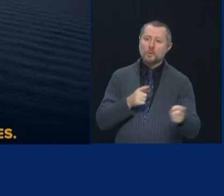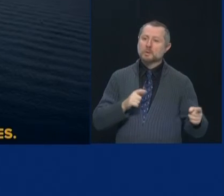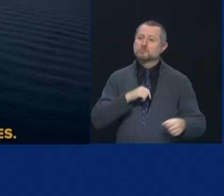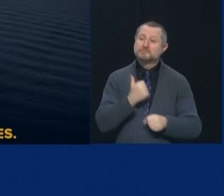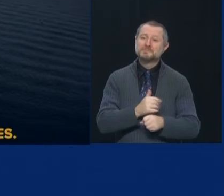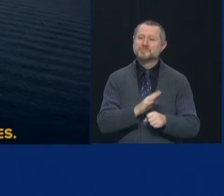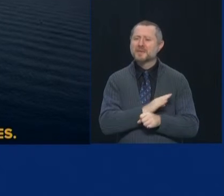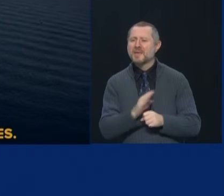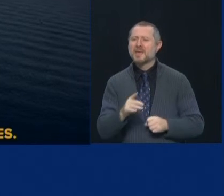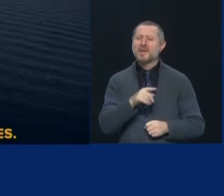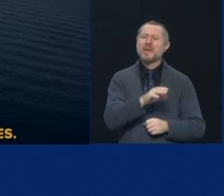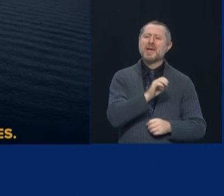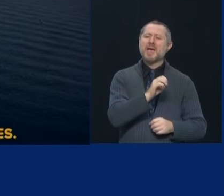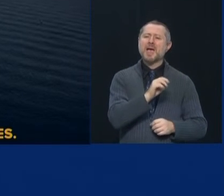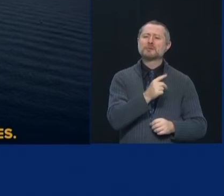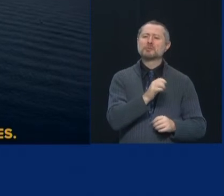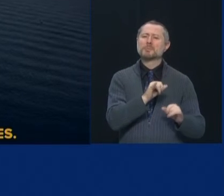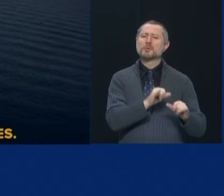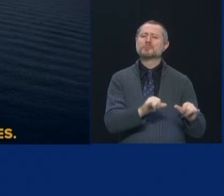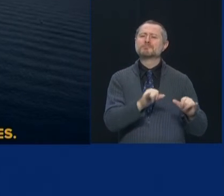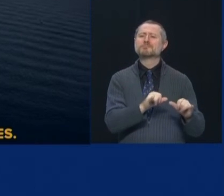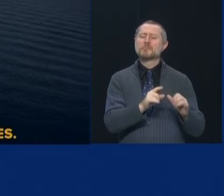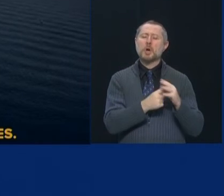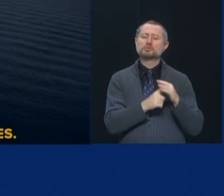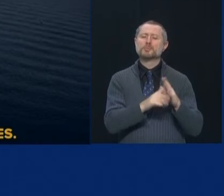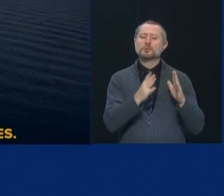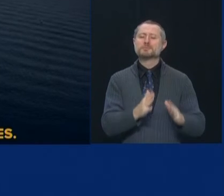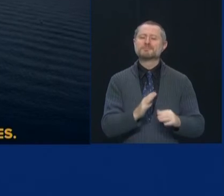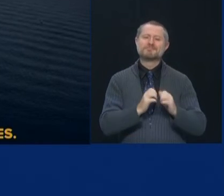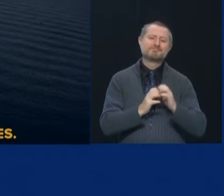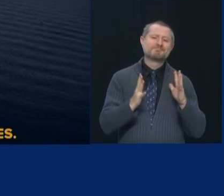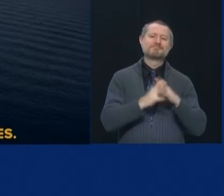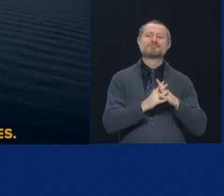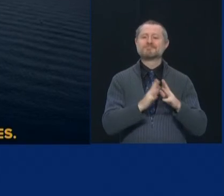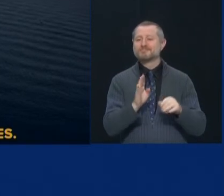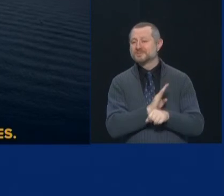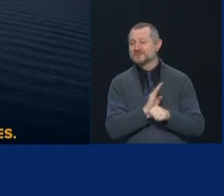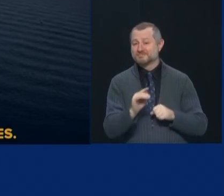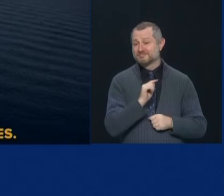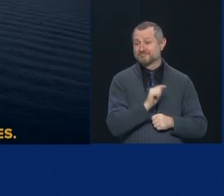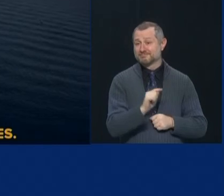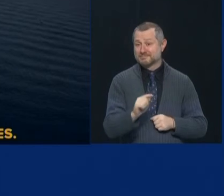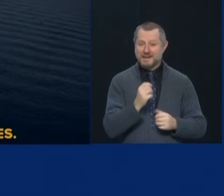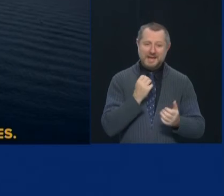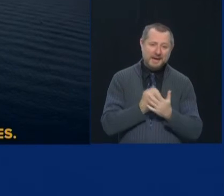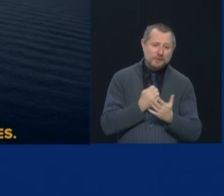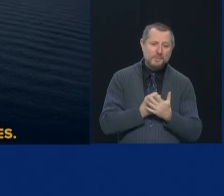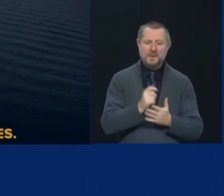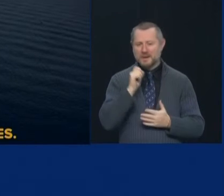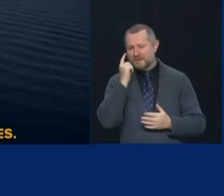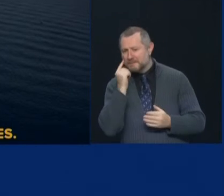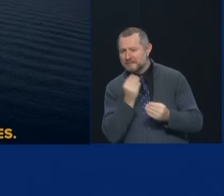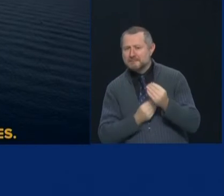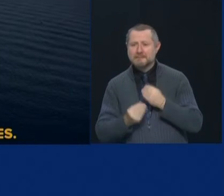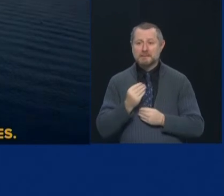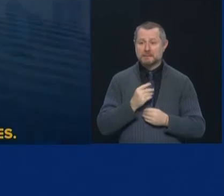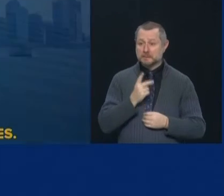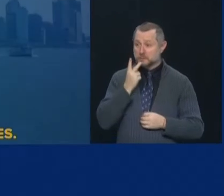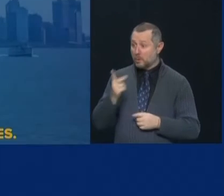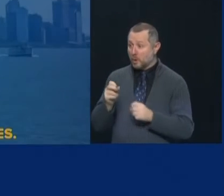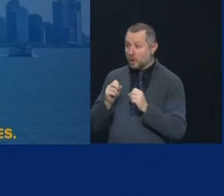entrepreneurial economy and entrepreneurial government that seizes those